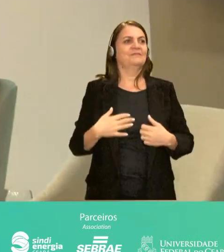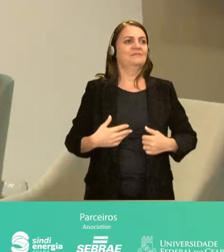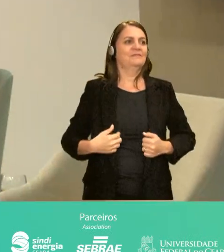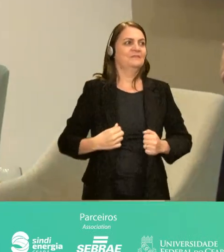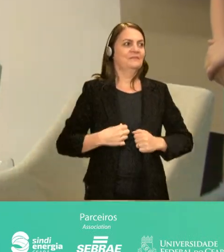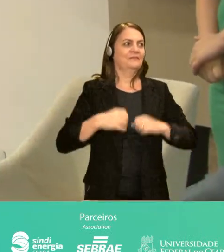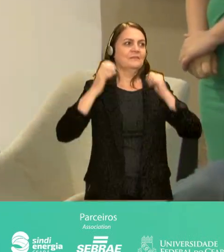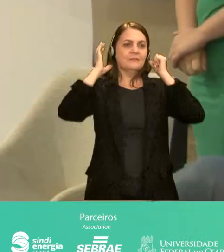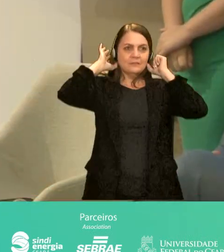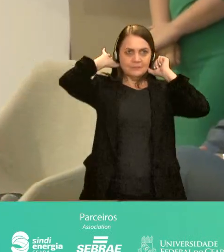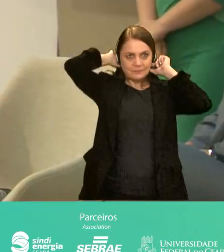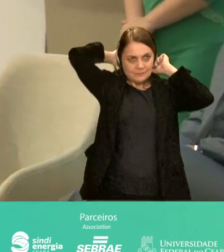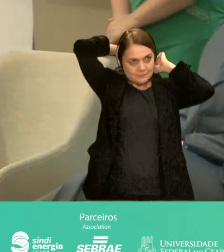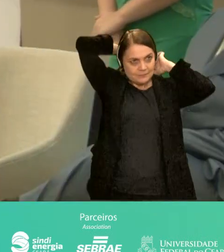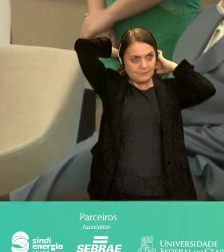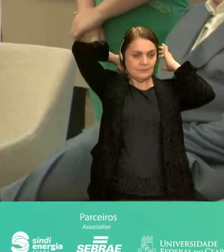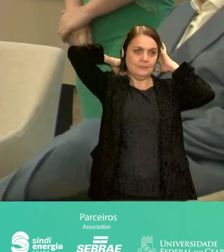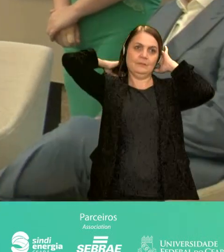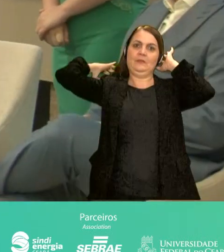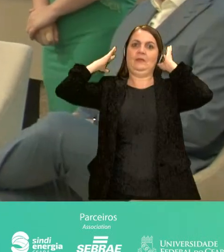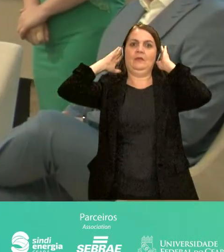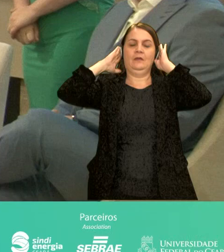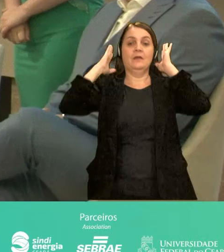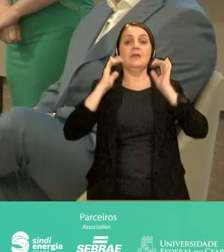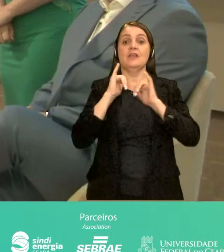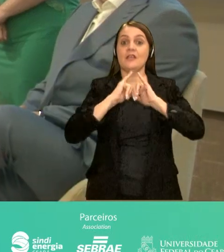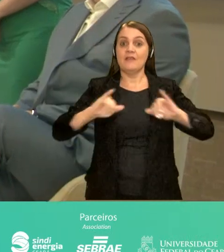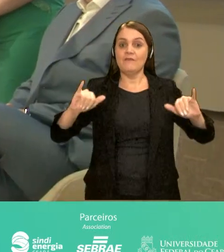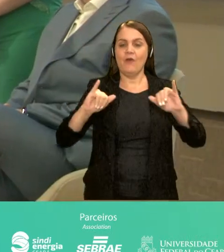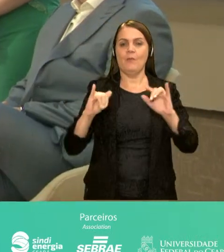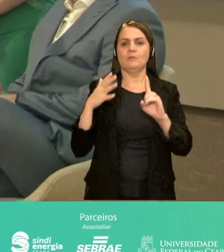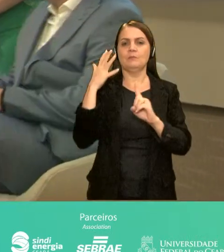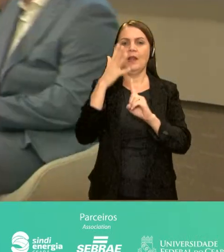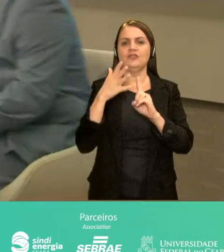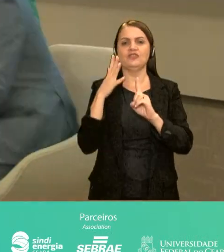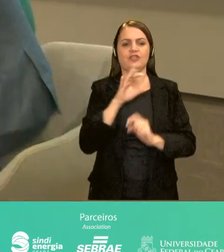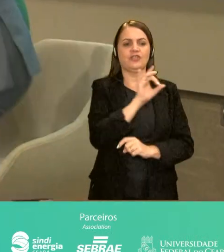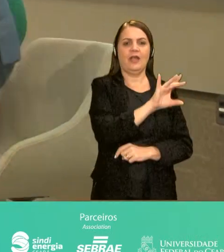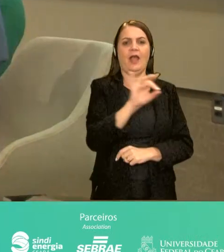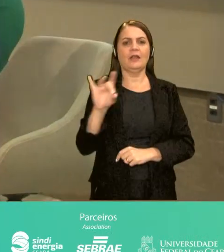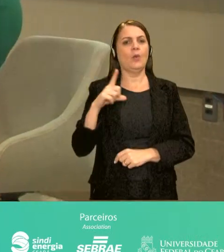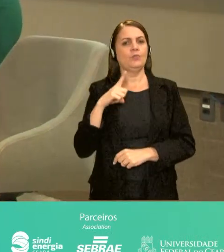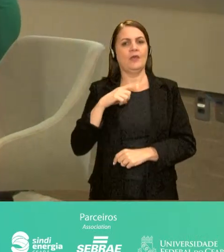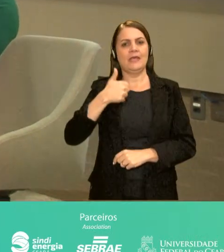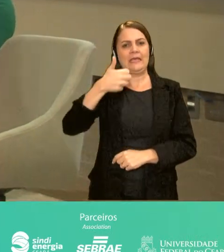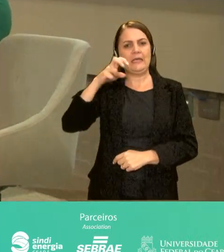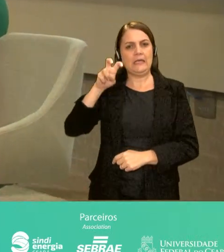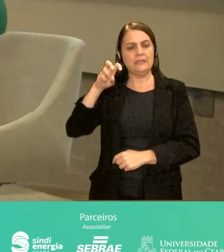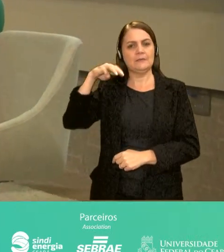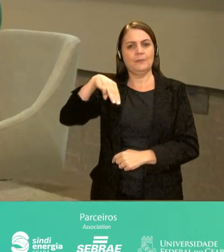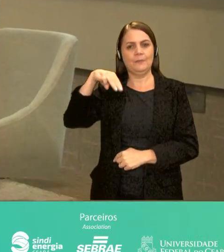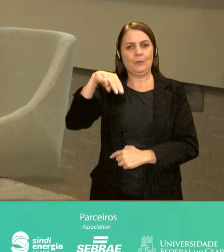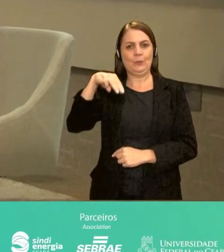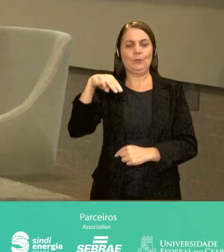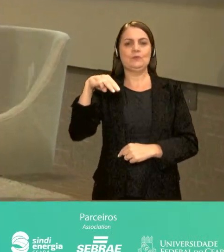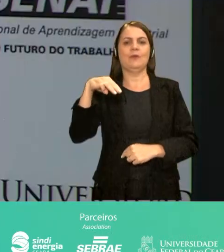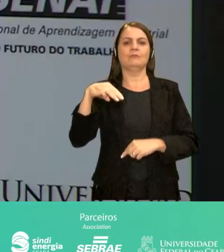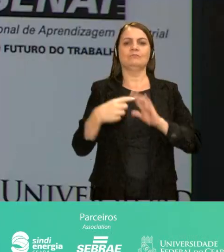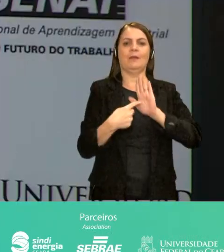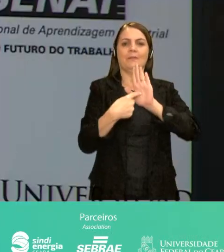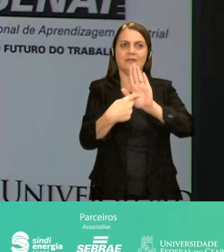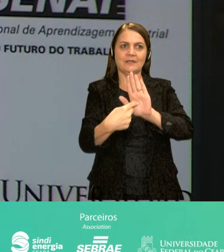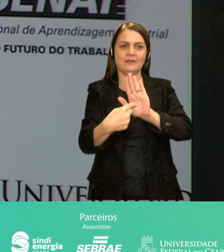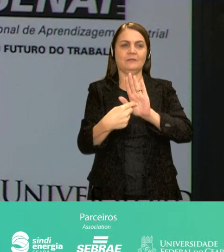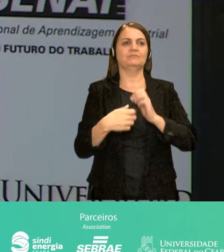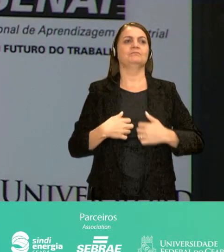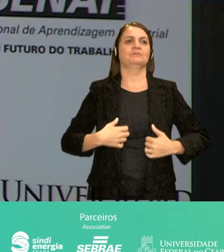State of Ceará, and we inform to each of the lecturers that they will have 15 minutes to E solicitamos então que se